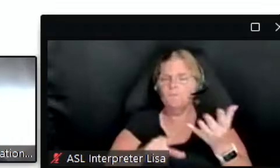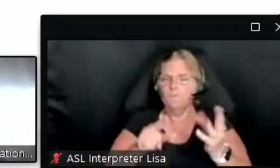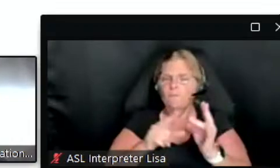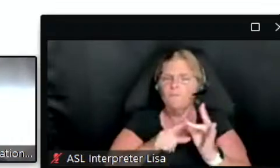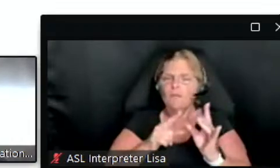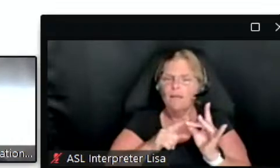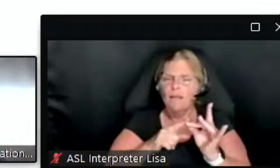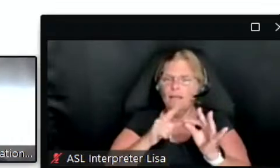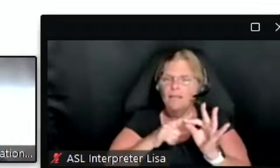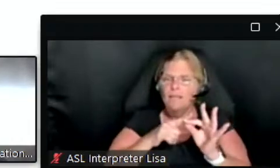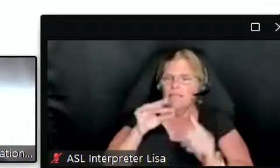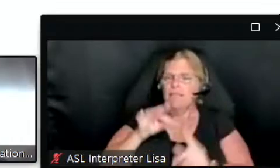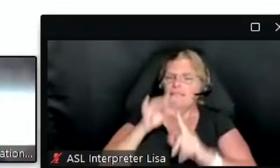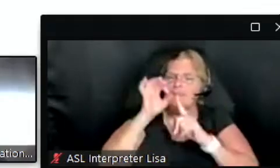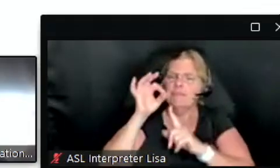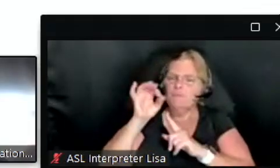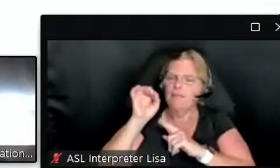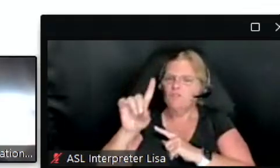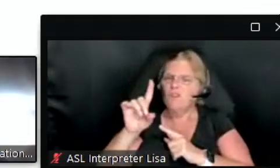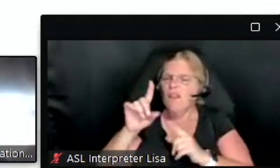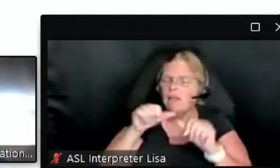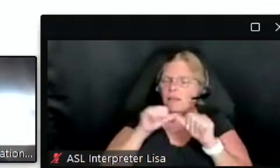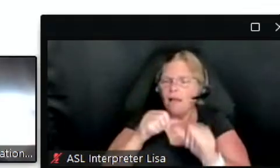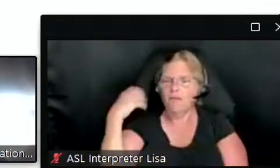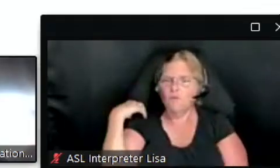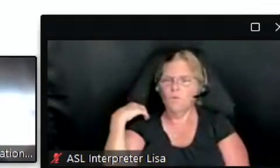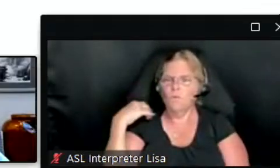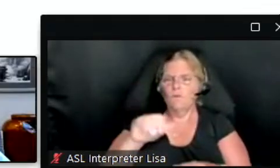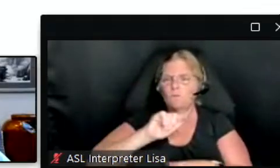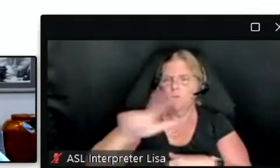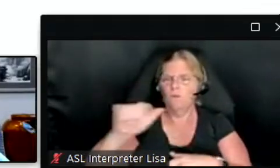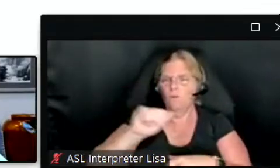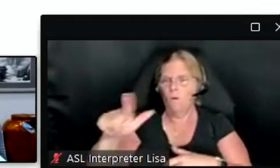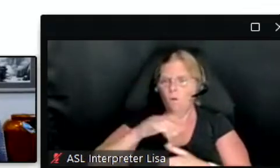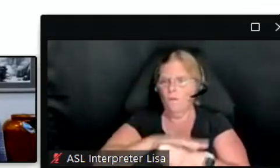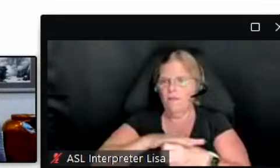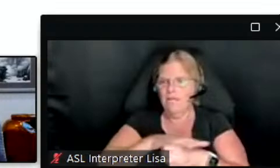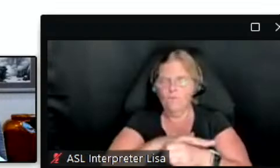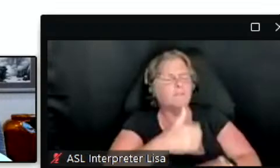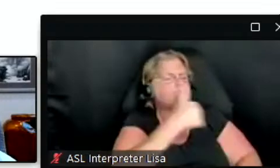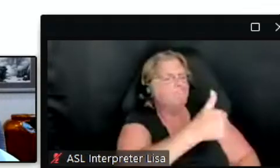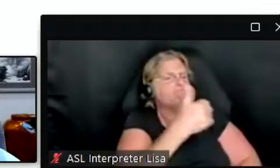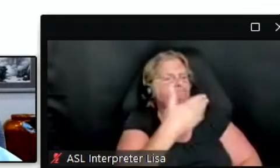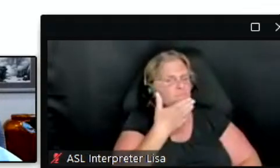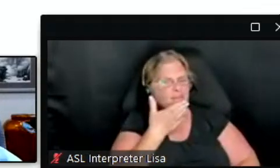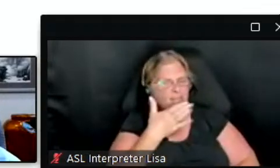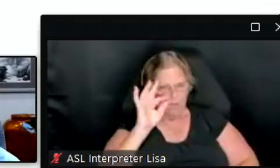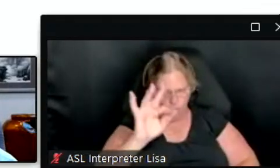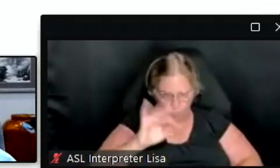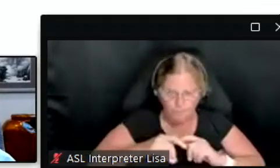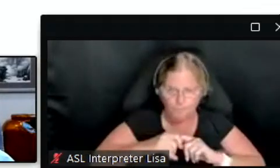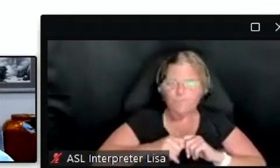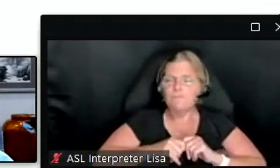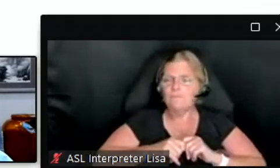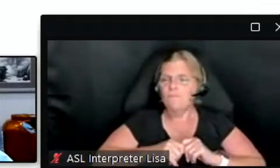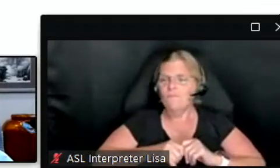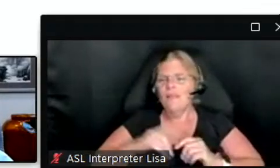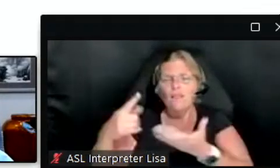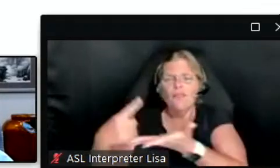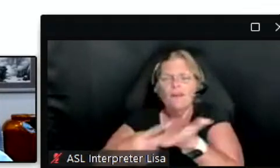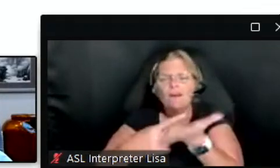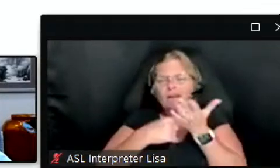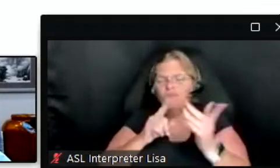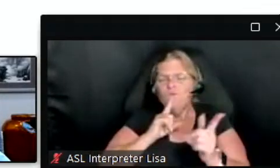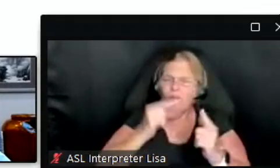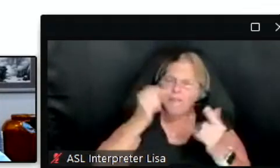education to have ongoing coaching in all areas. Great. Well, thank you. Again, really thoughtful conversations. I